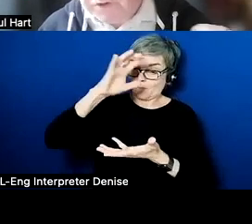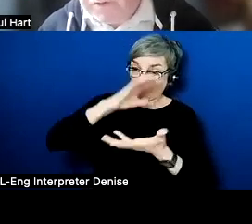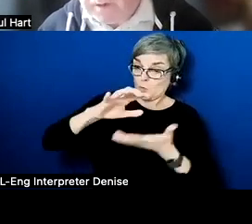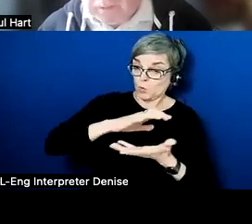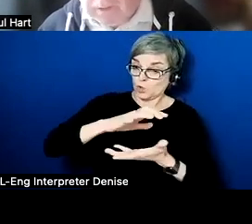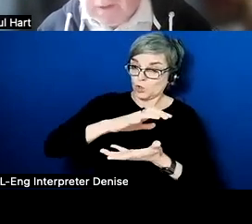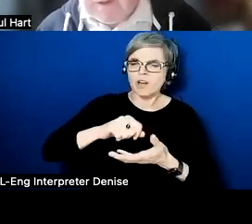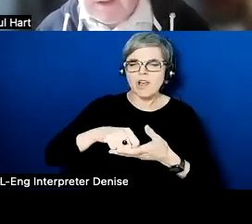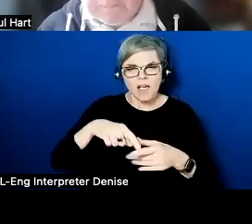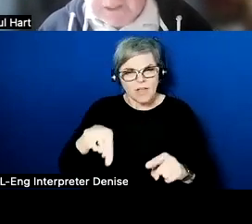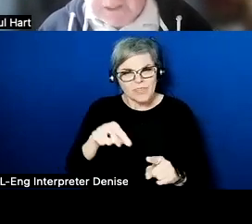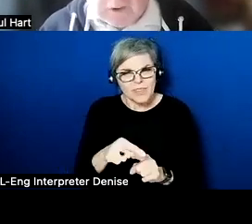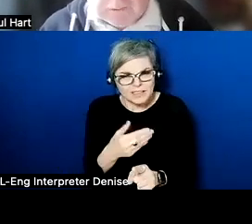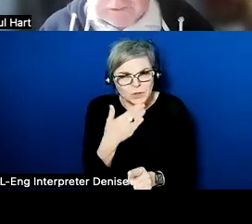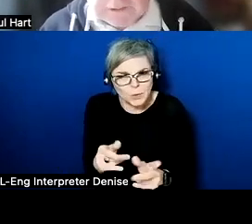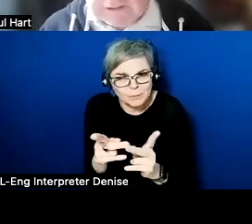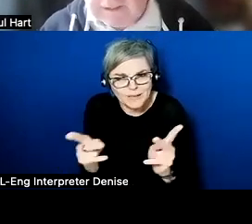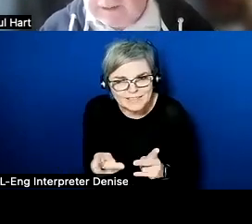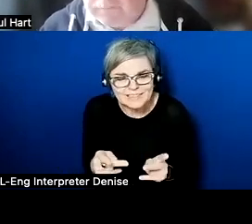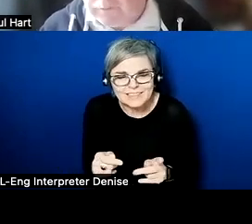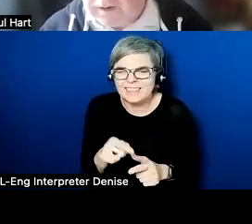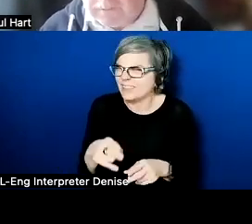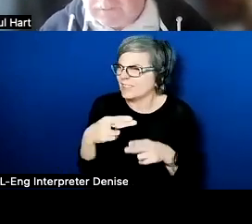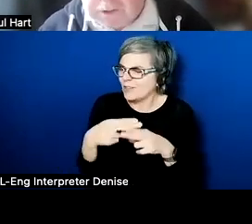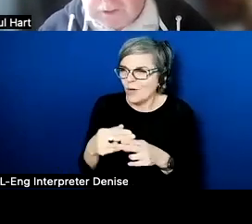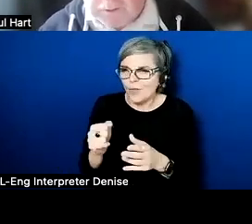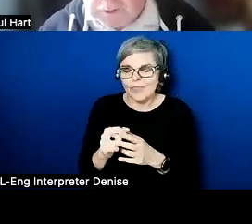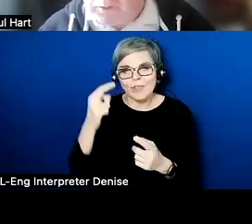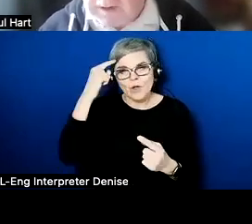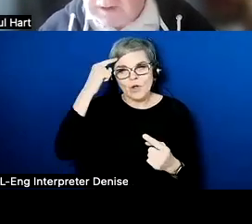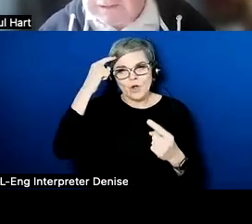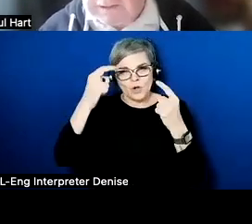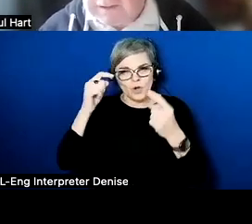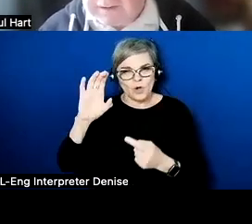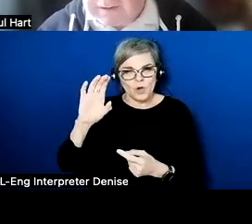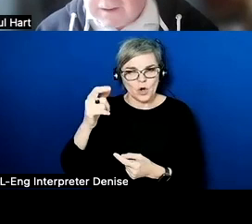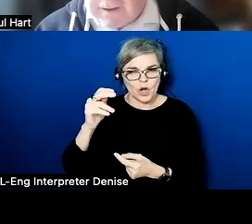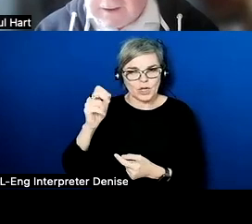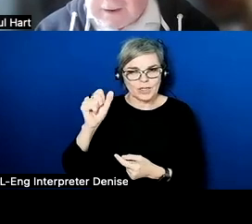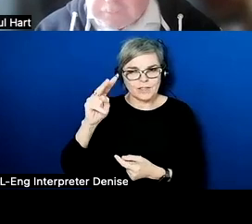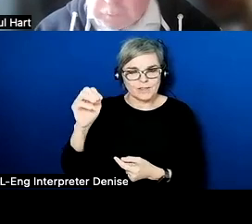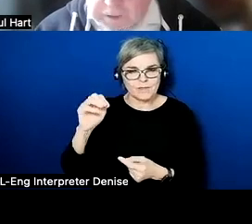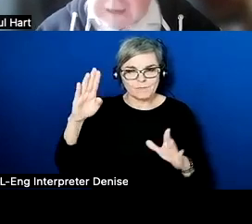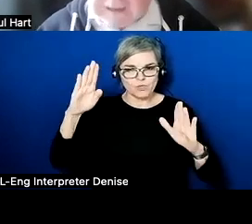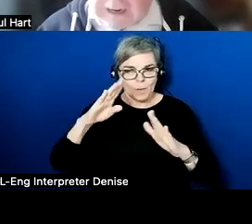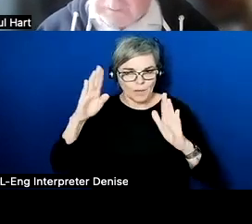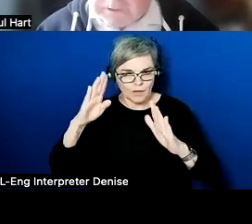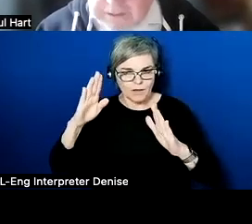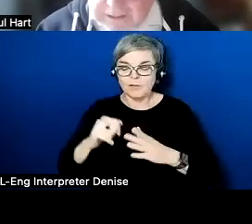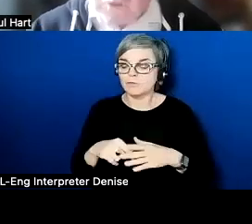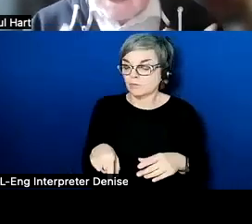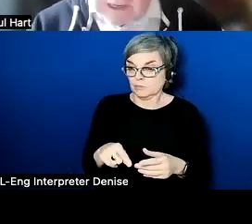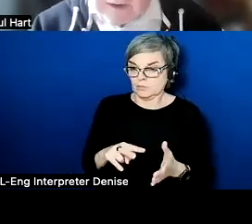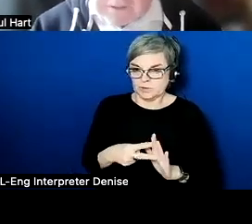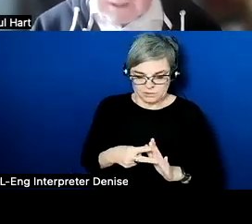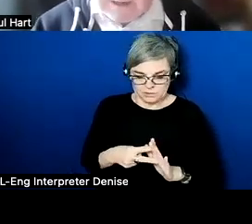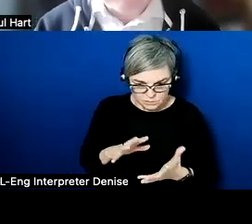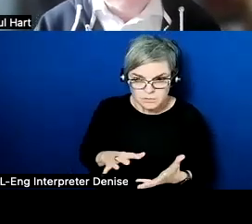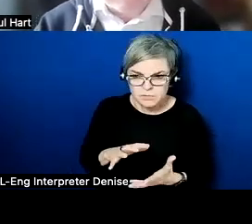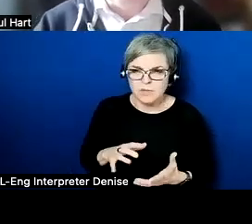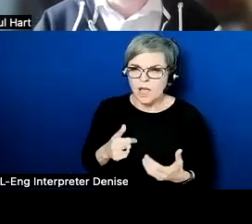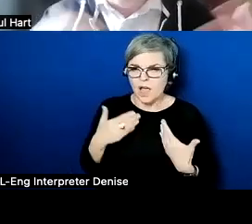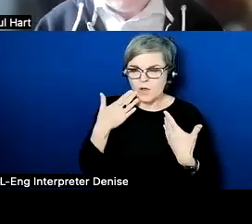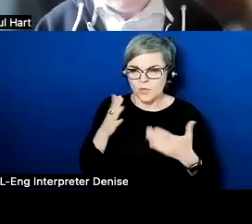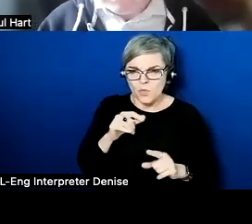cognitive trouble, he calls it, when you don't know an answer, and when that happens, then you seek out an